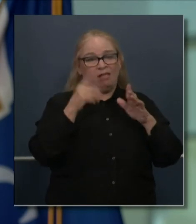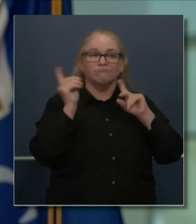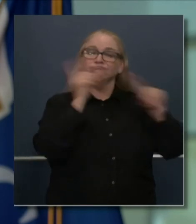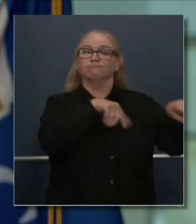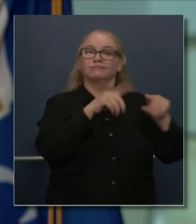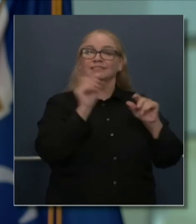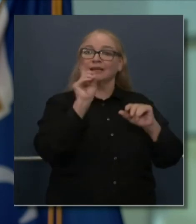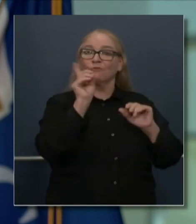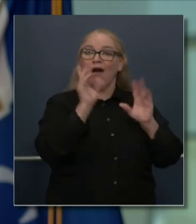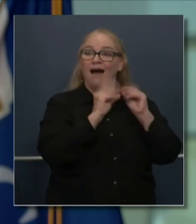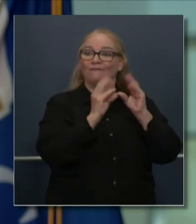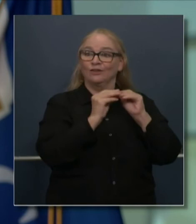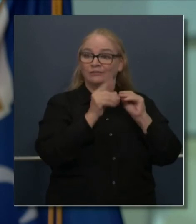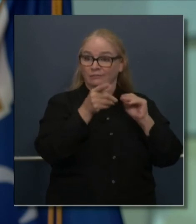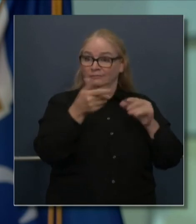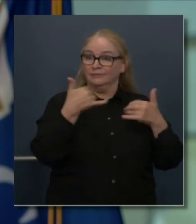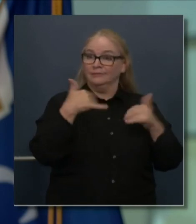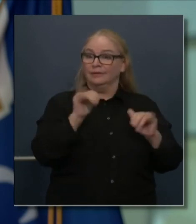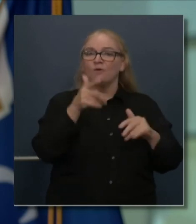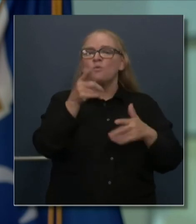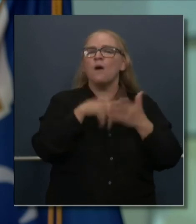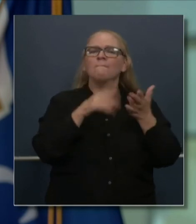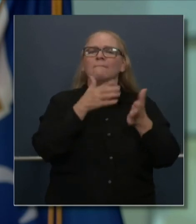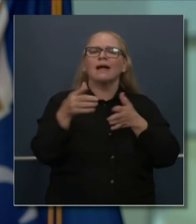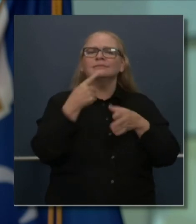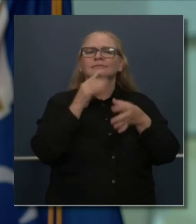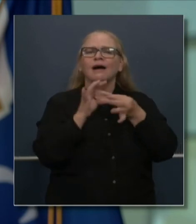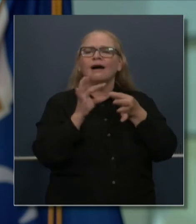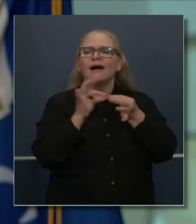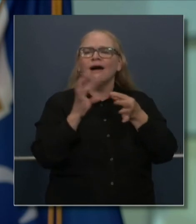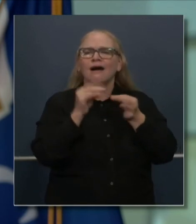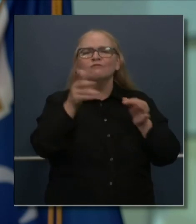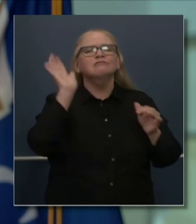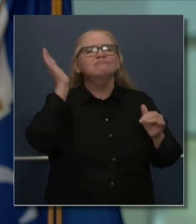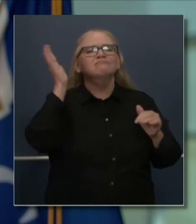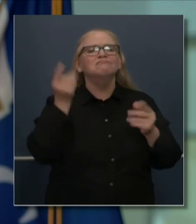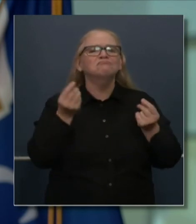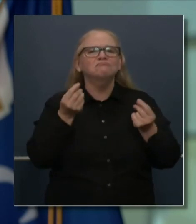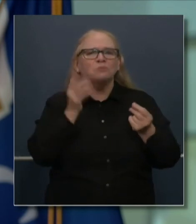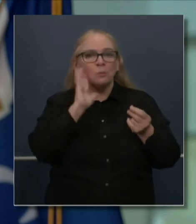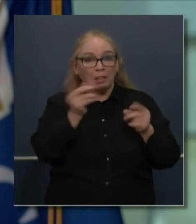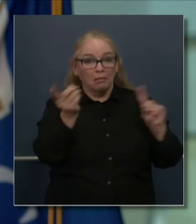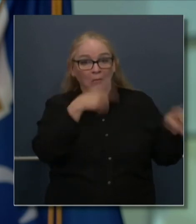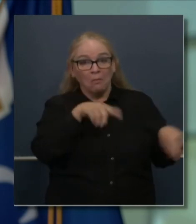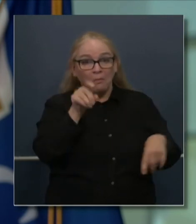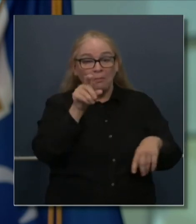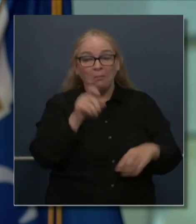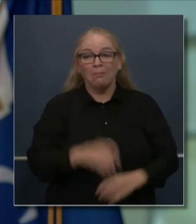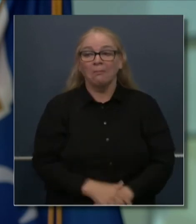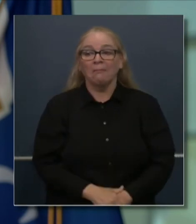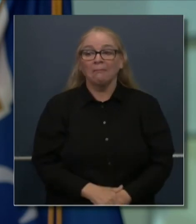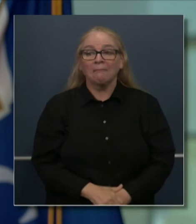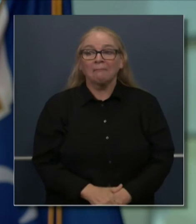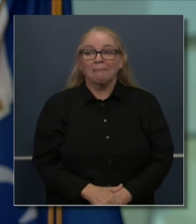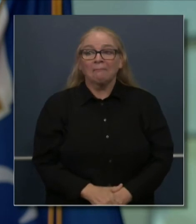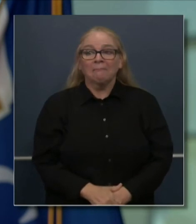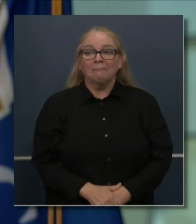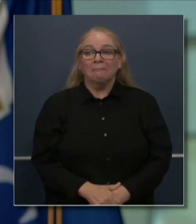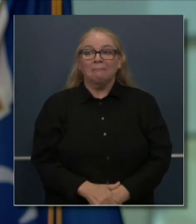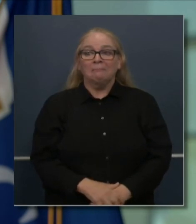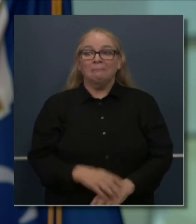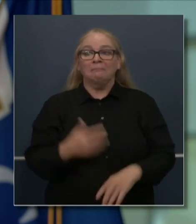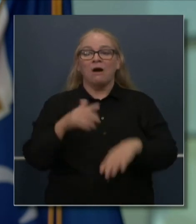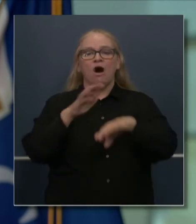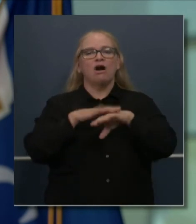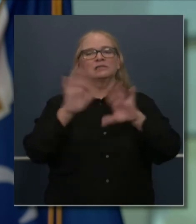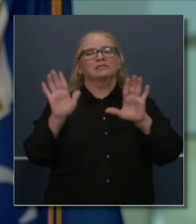week. I appreciate that. So no direct speech on Sunday, more of